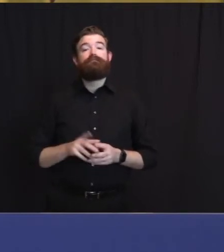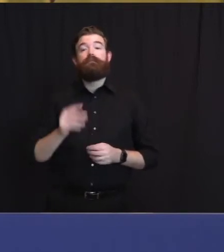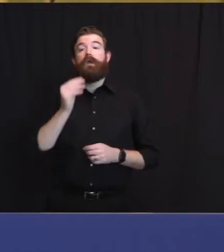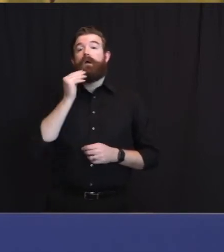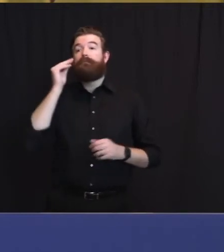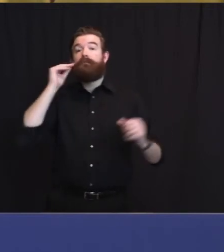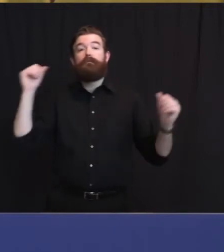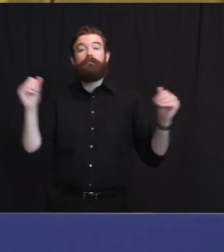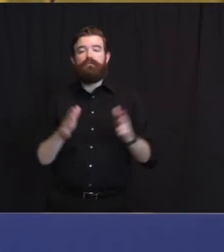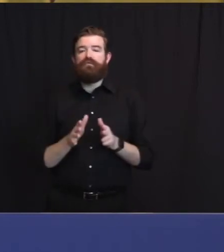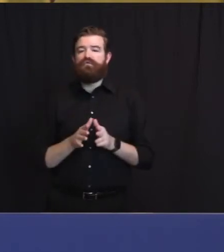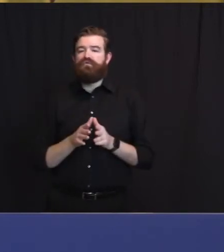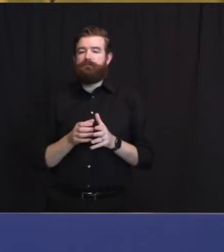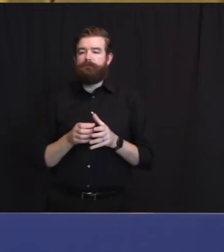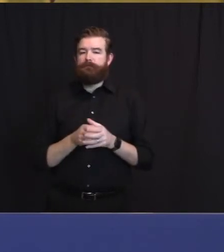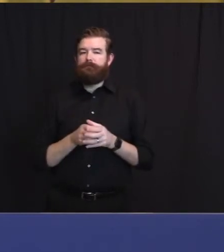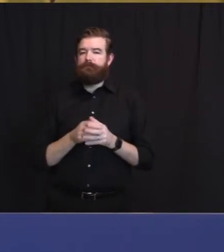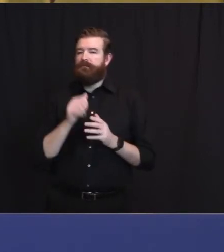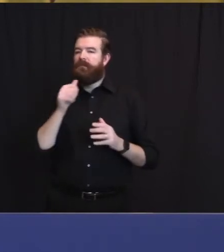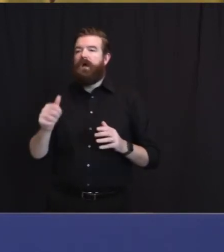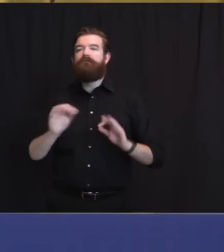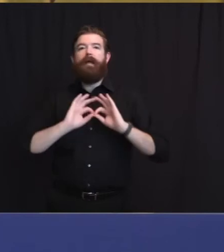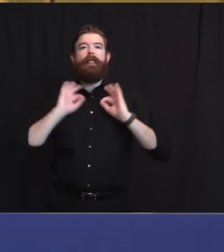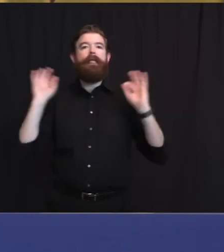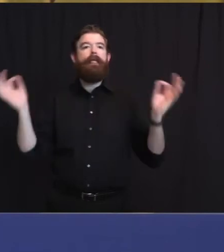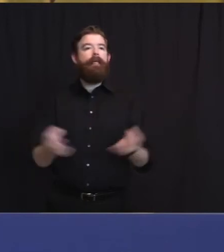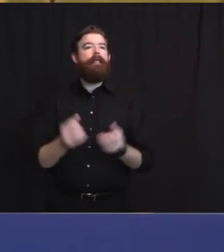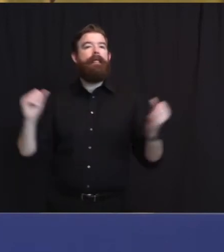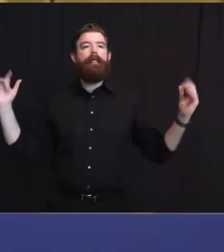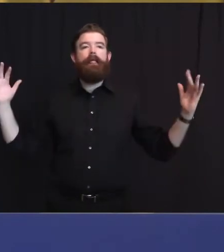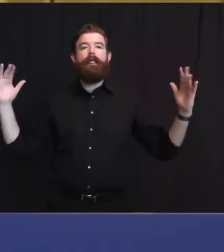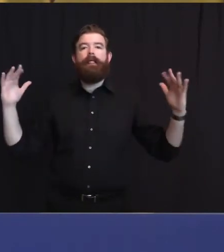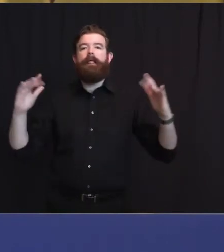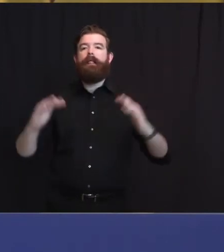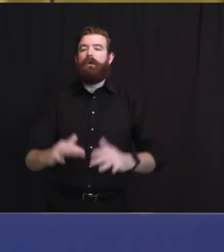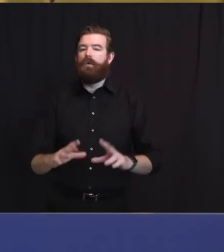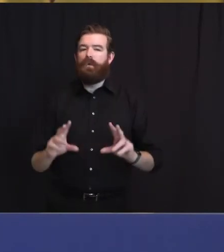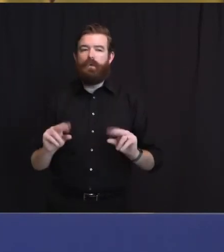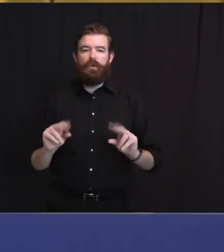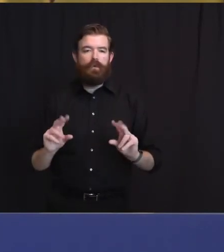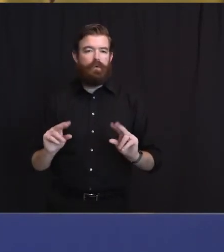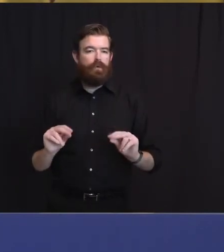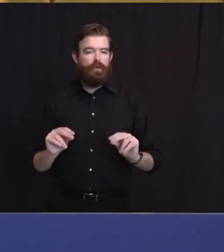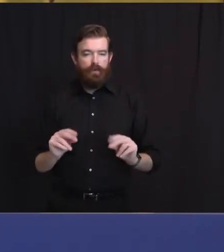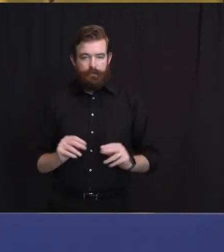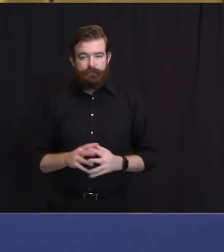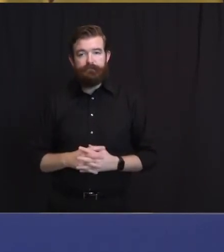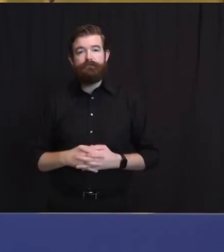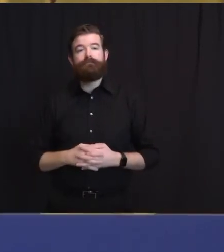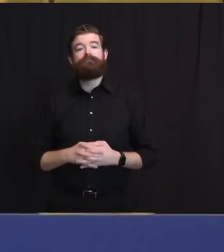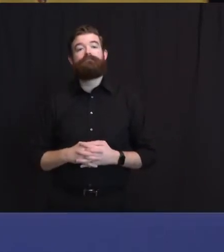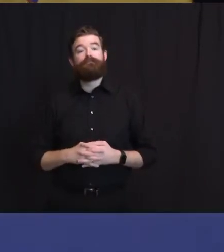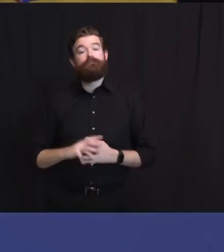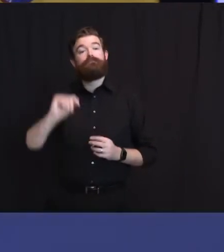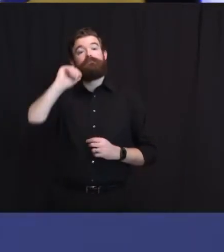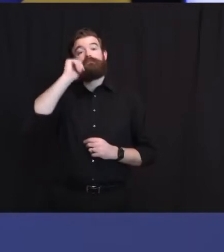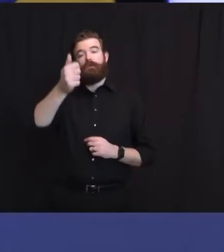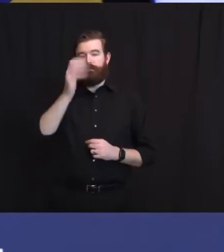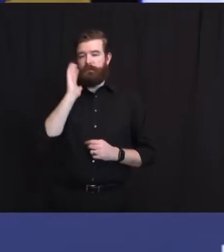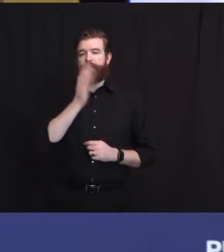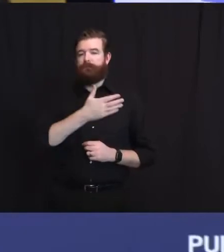but surely, we dig out of this thing, and with your help, we'll be able to get that bridge into a better tomorrow. Thank you all so much.